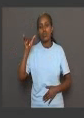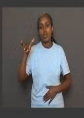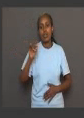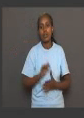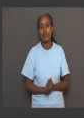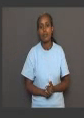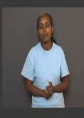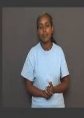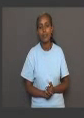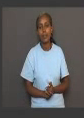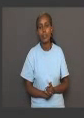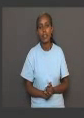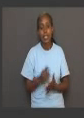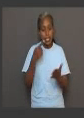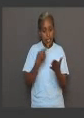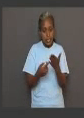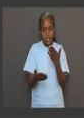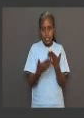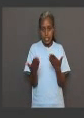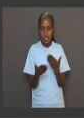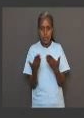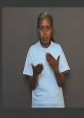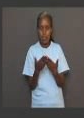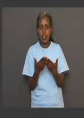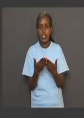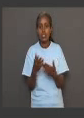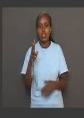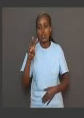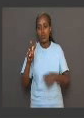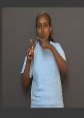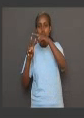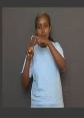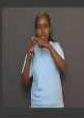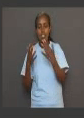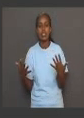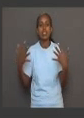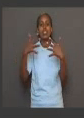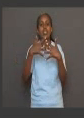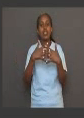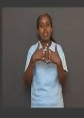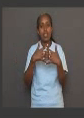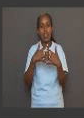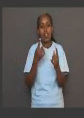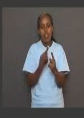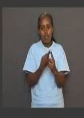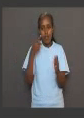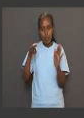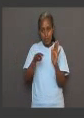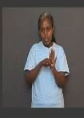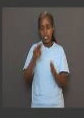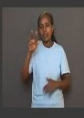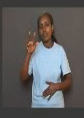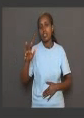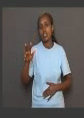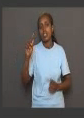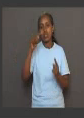y. This simplifies to pi is integral from